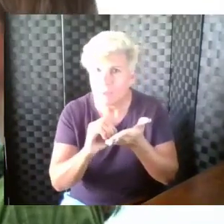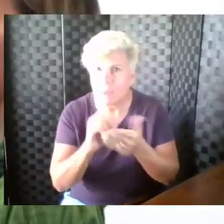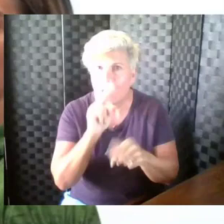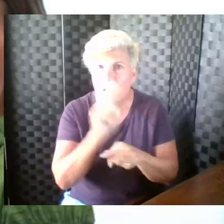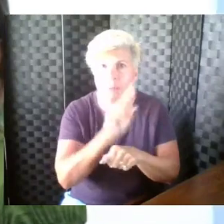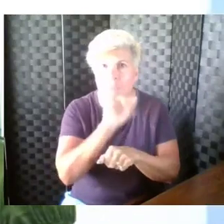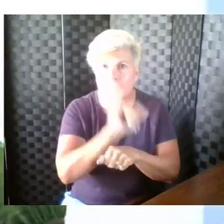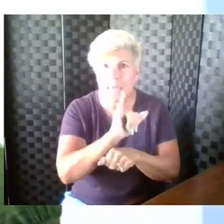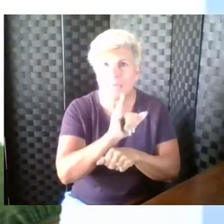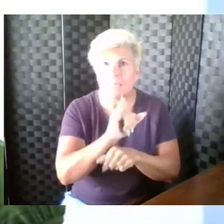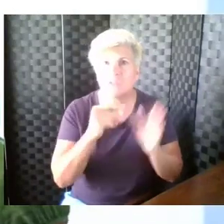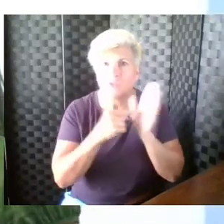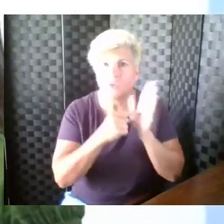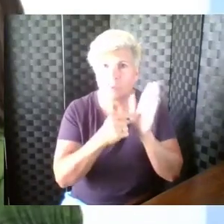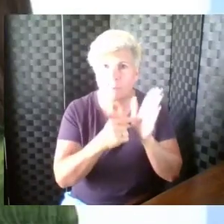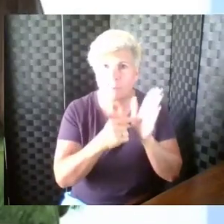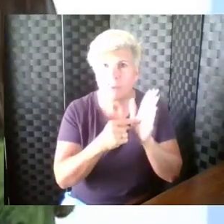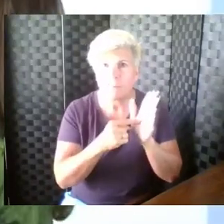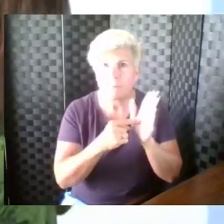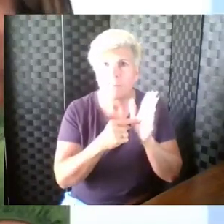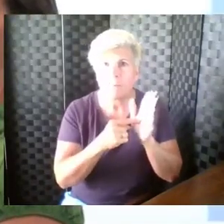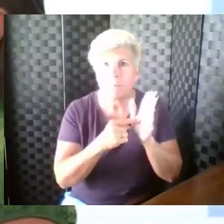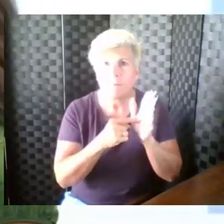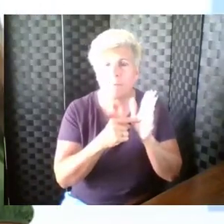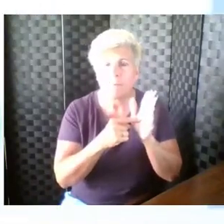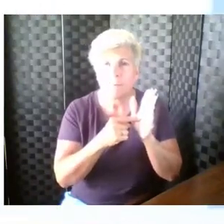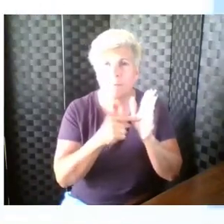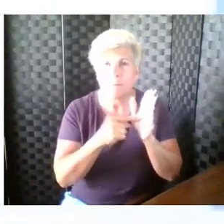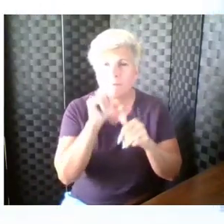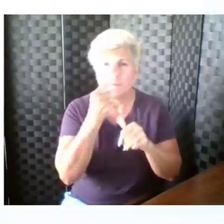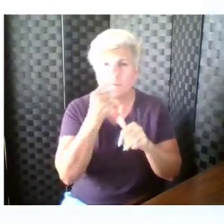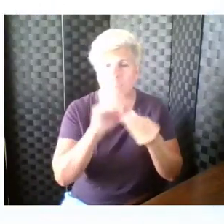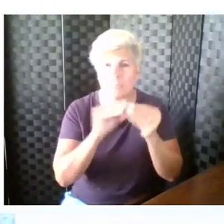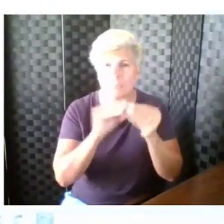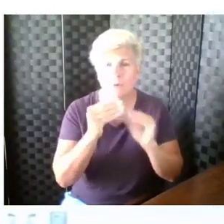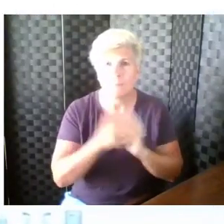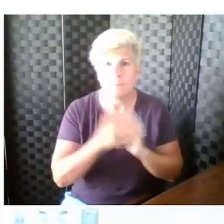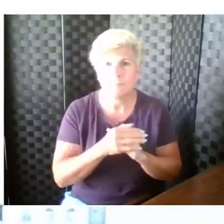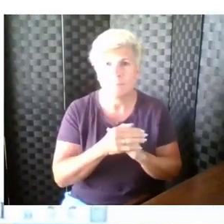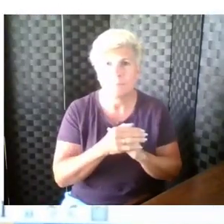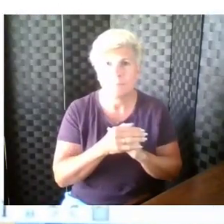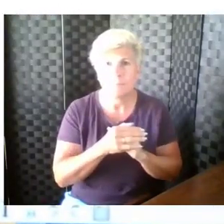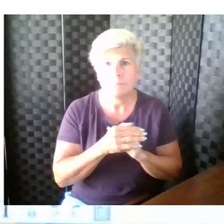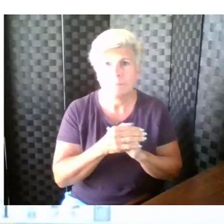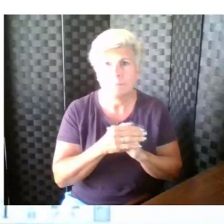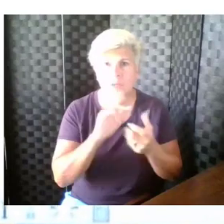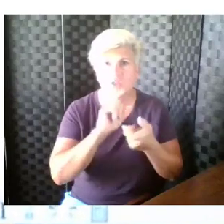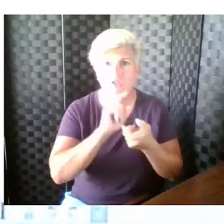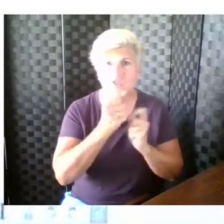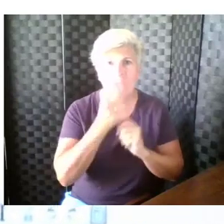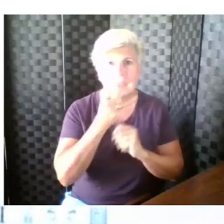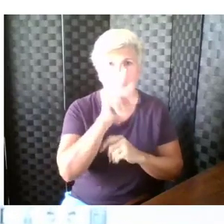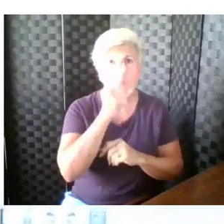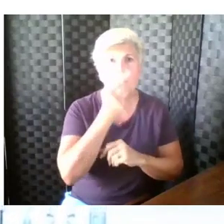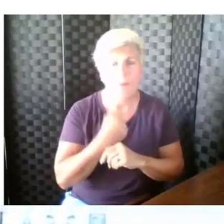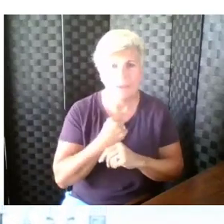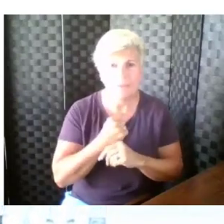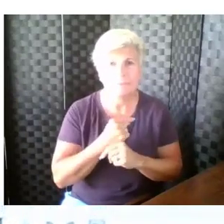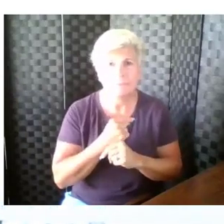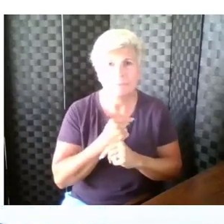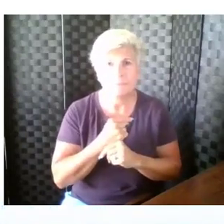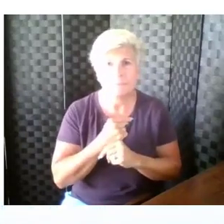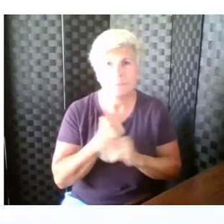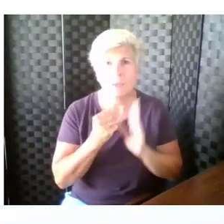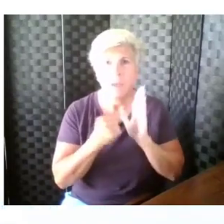I'm going to use that to represent my numbers using base 10 blocks. So I'm going to come over here and I'm going to change my color to red, and I'm